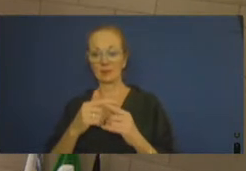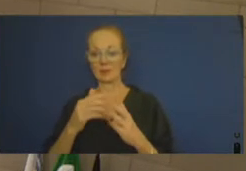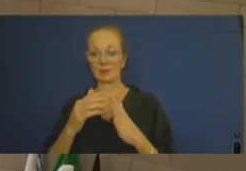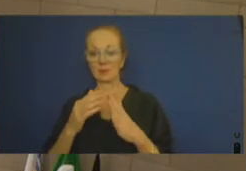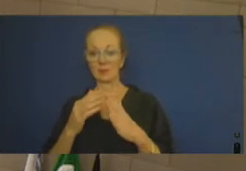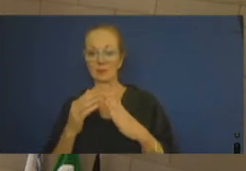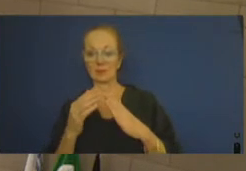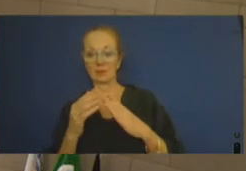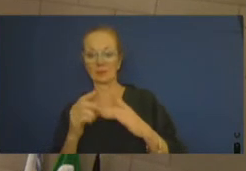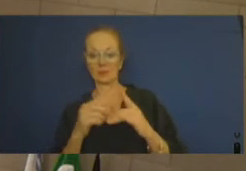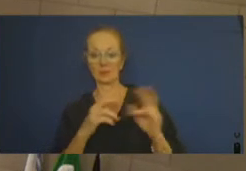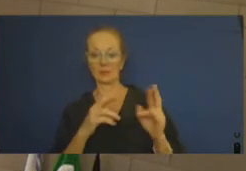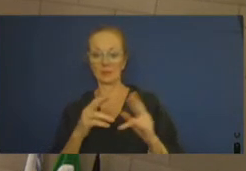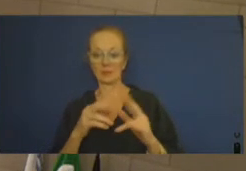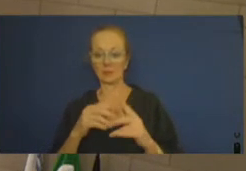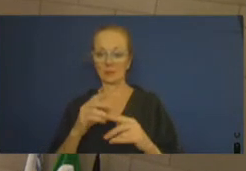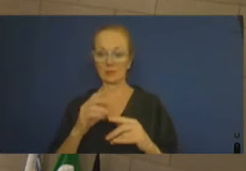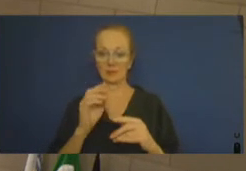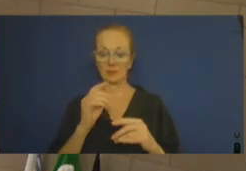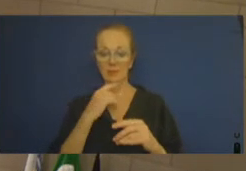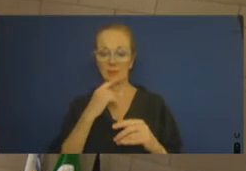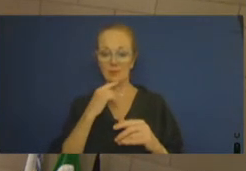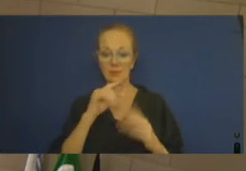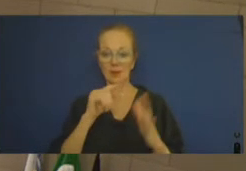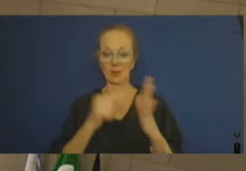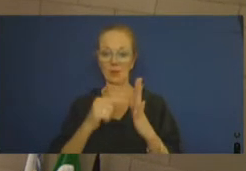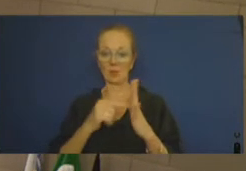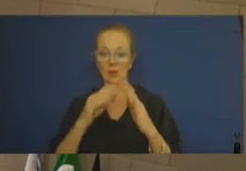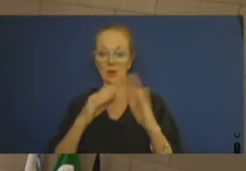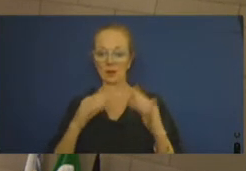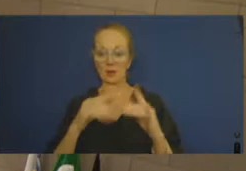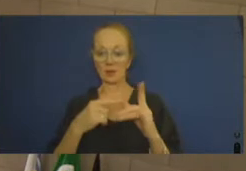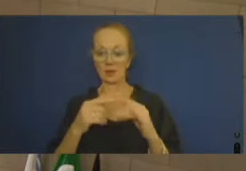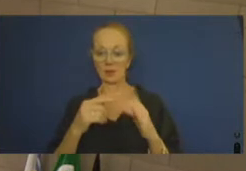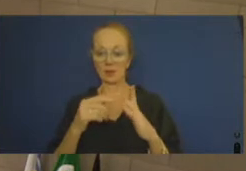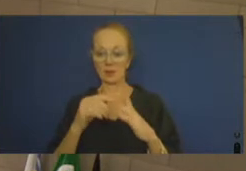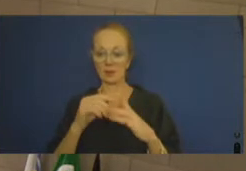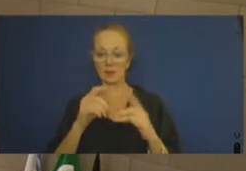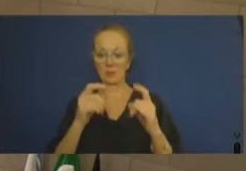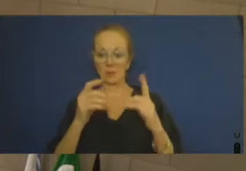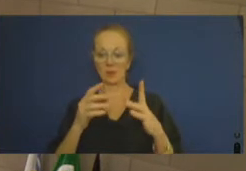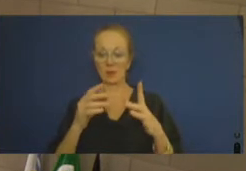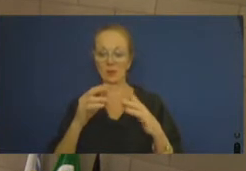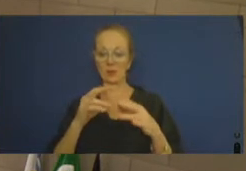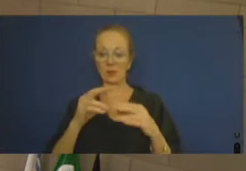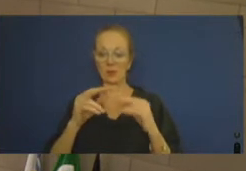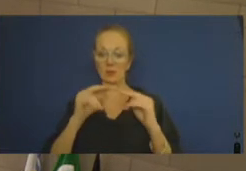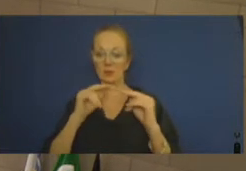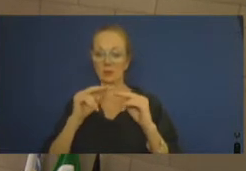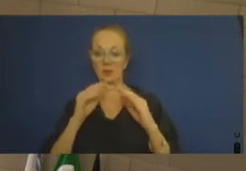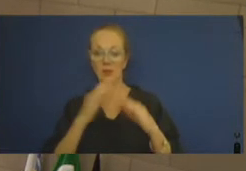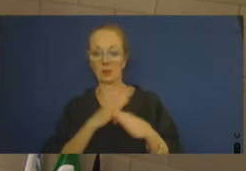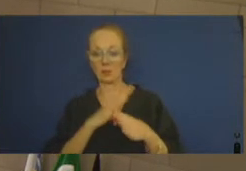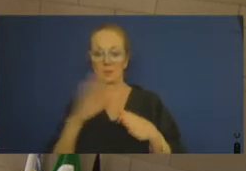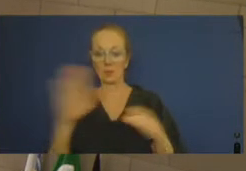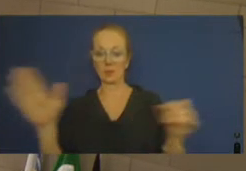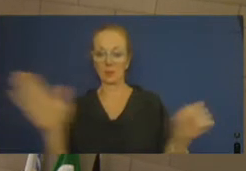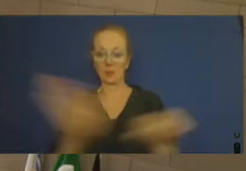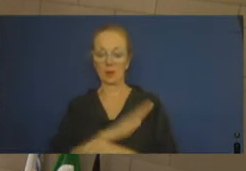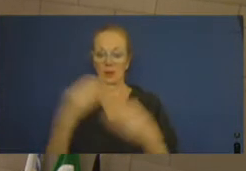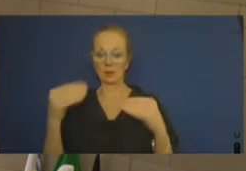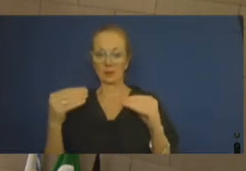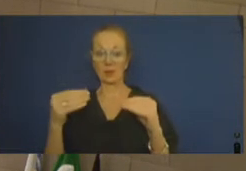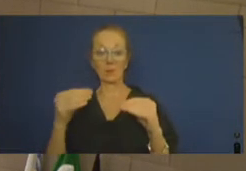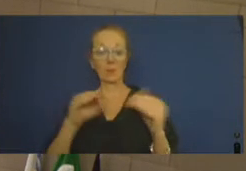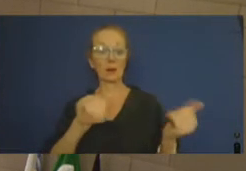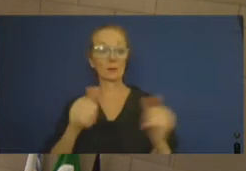for $1 for the development of affordable housing, authorizing the manager to negotiate and complete the sale. Is there a motion?